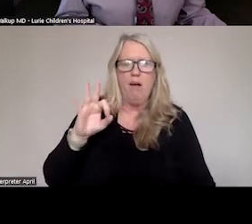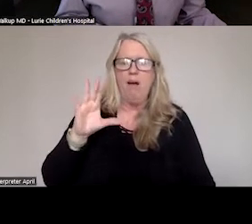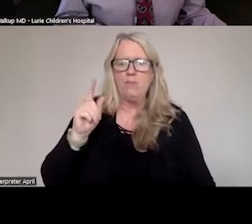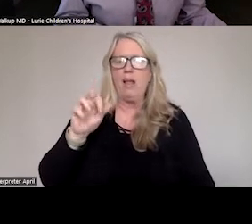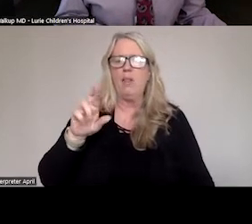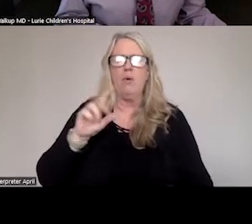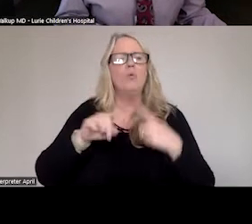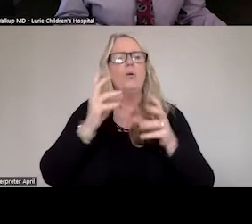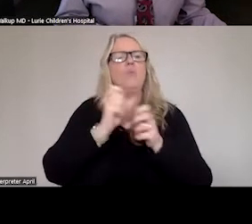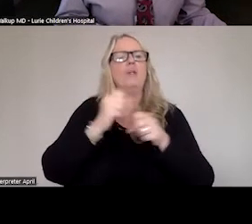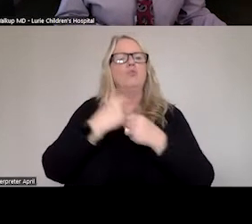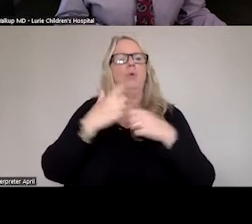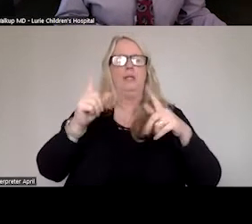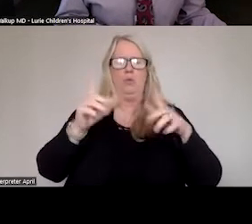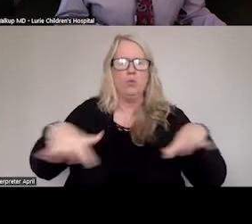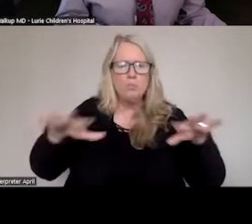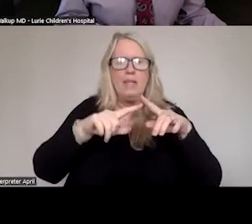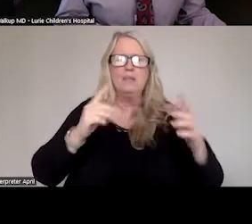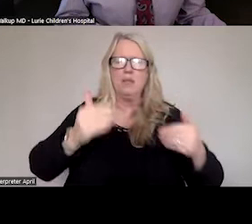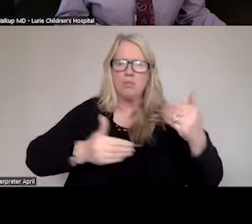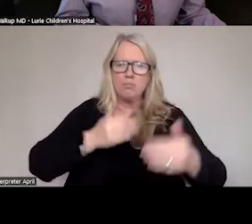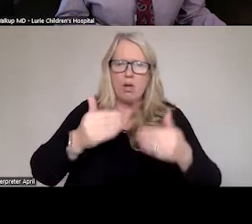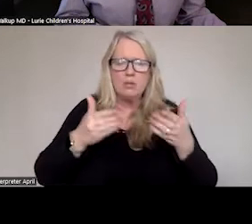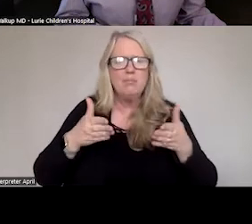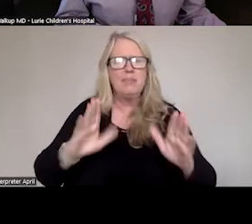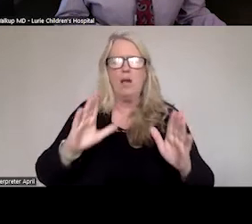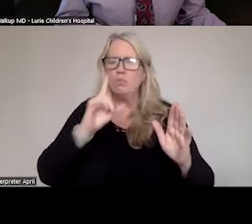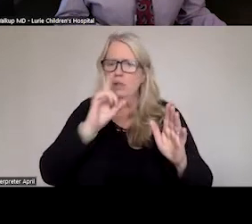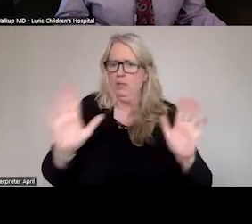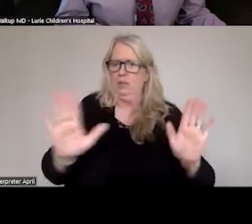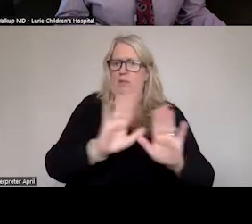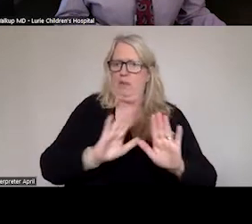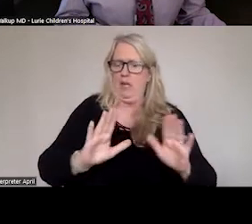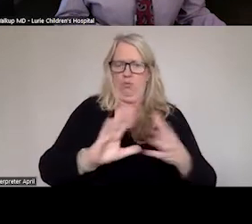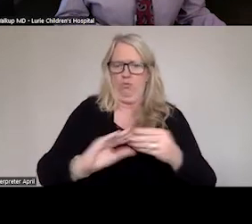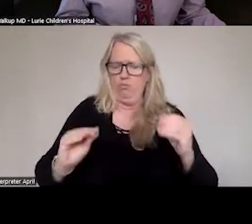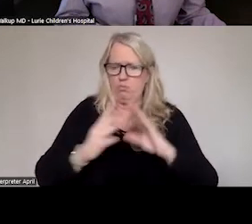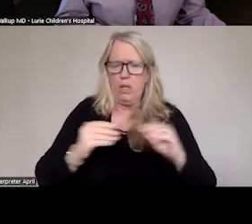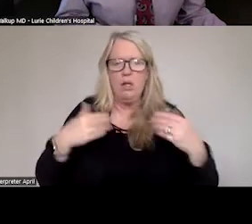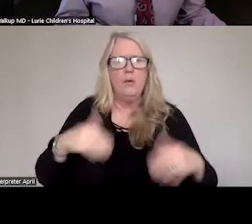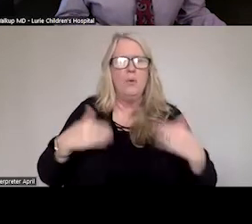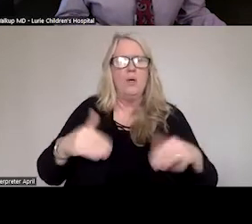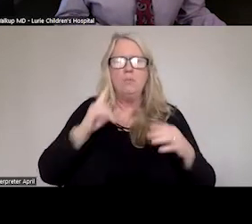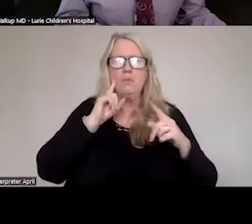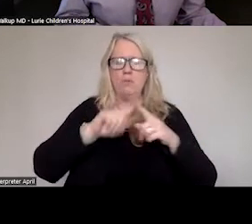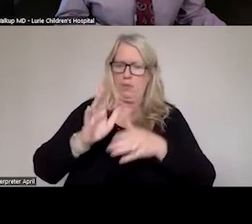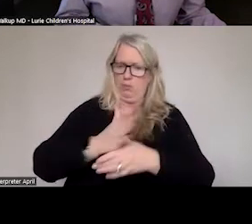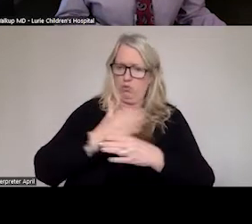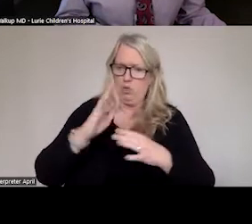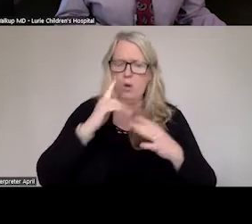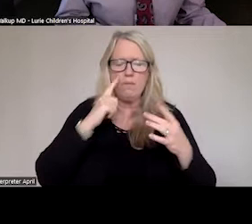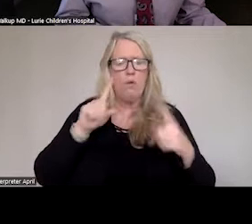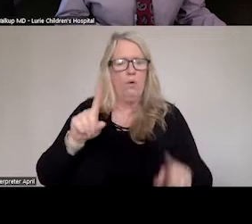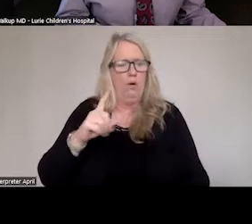those spaces and processes for really their narratives to really for them to share. That's for